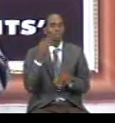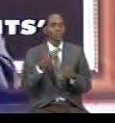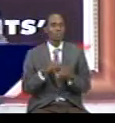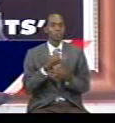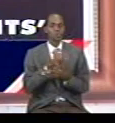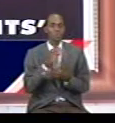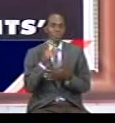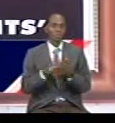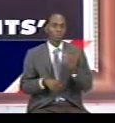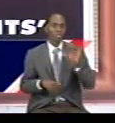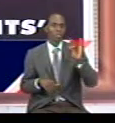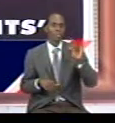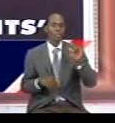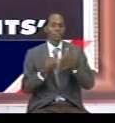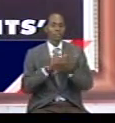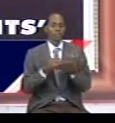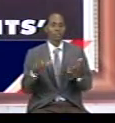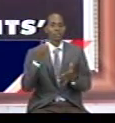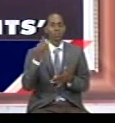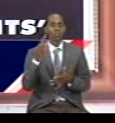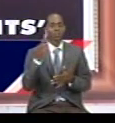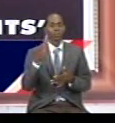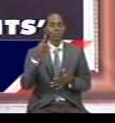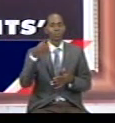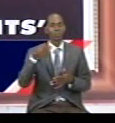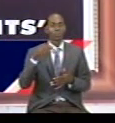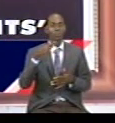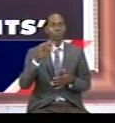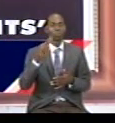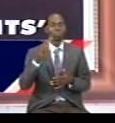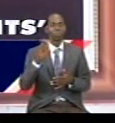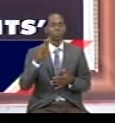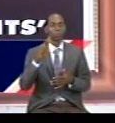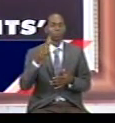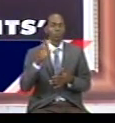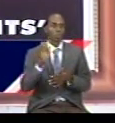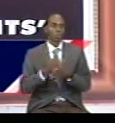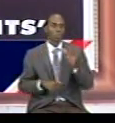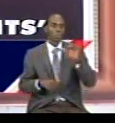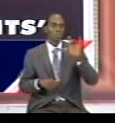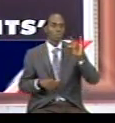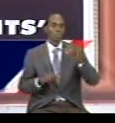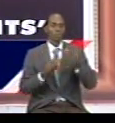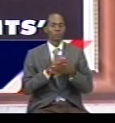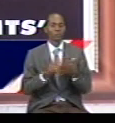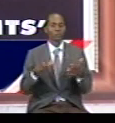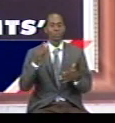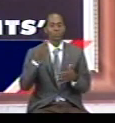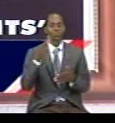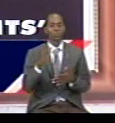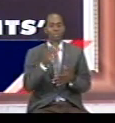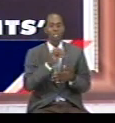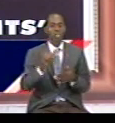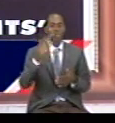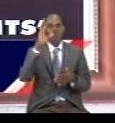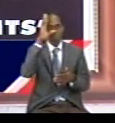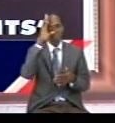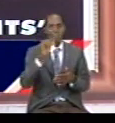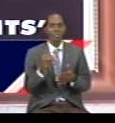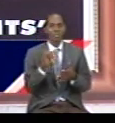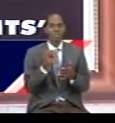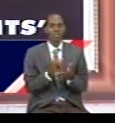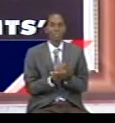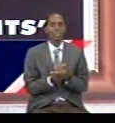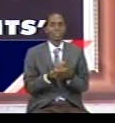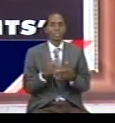24. Chapter 18 of Proverbs, verse 24. A man that has friends must show